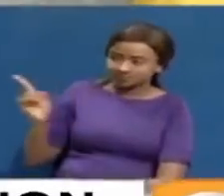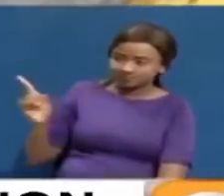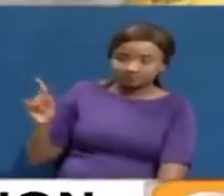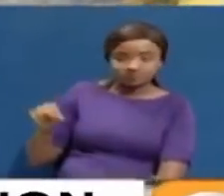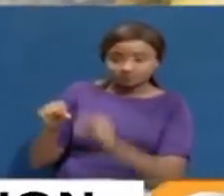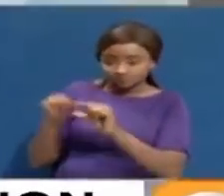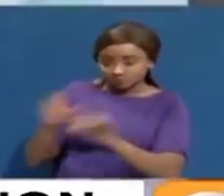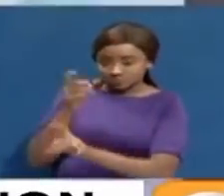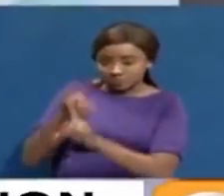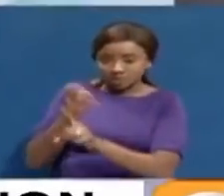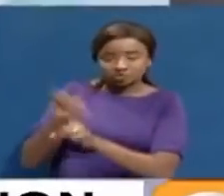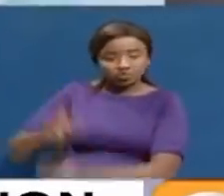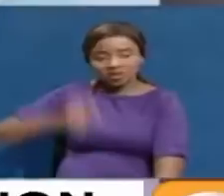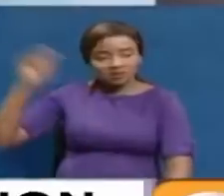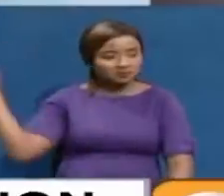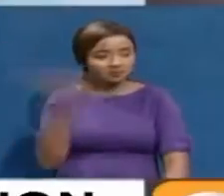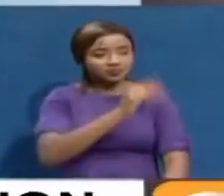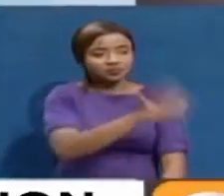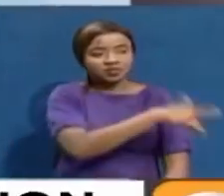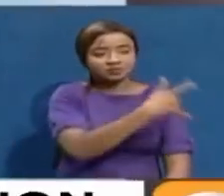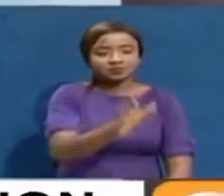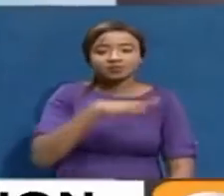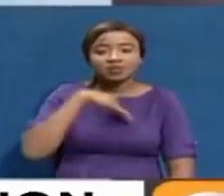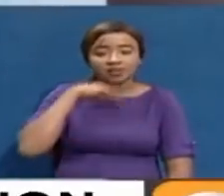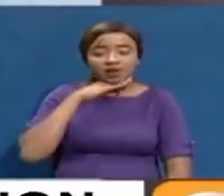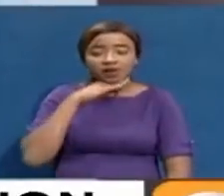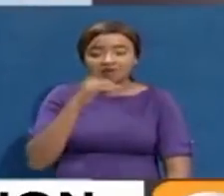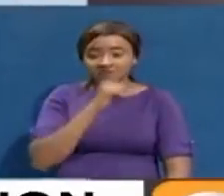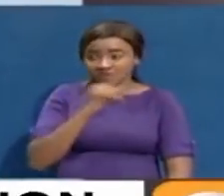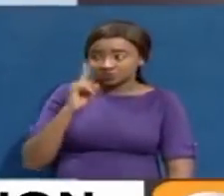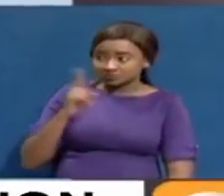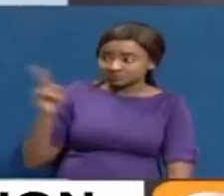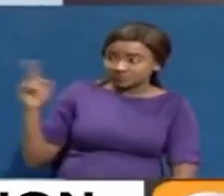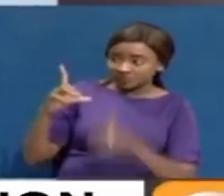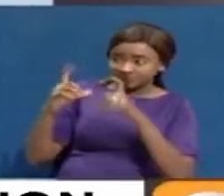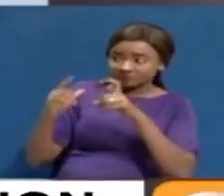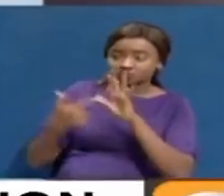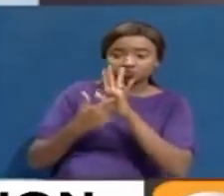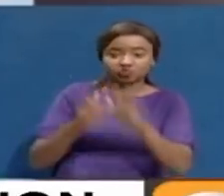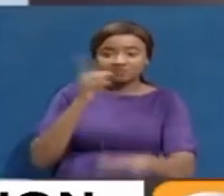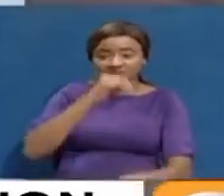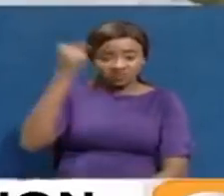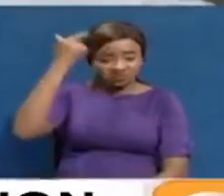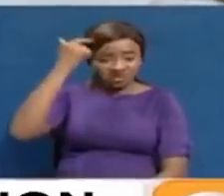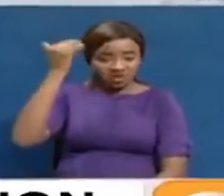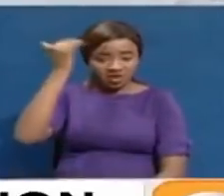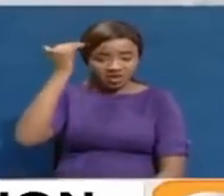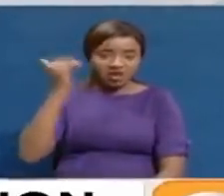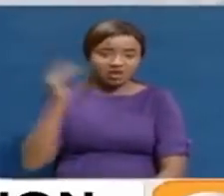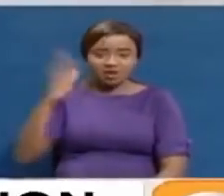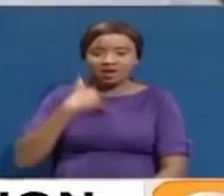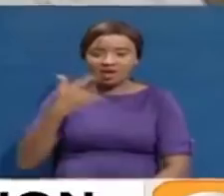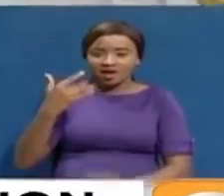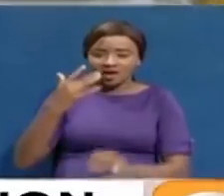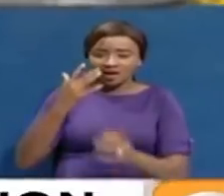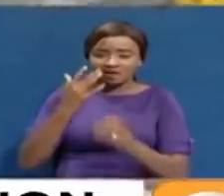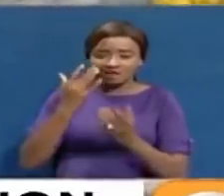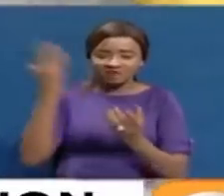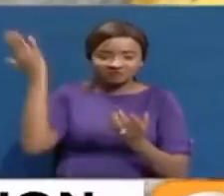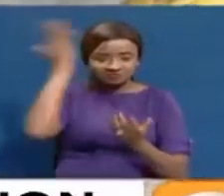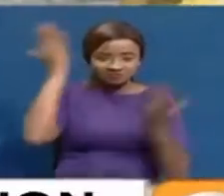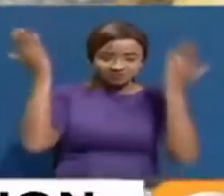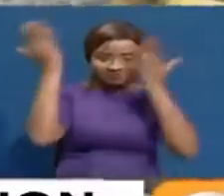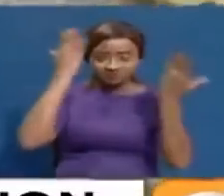on the head. She died instantly. Photographs of the old woman show deep cuts on her head. No, you say, is it the one you